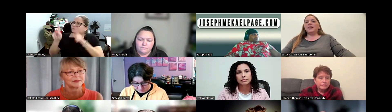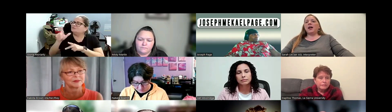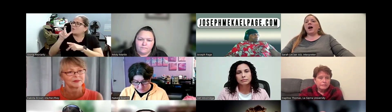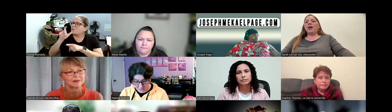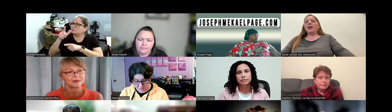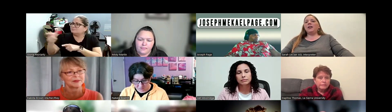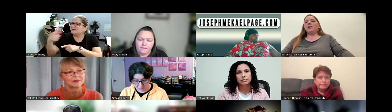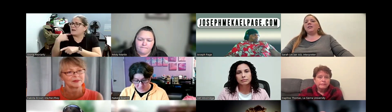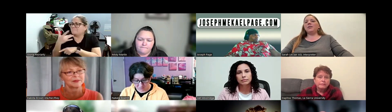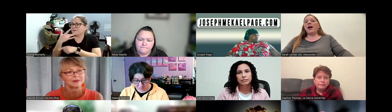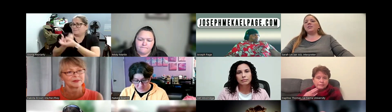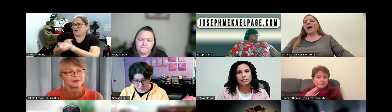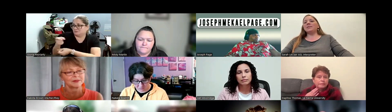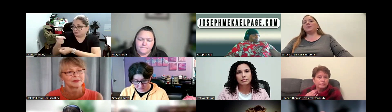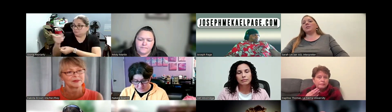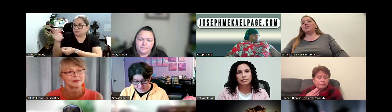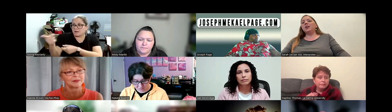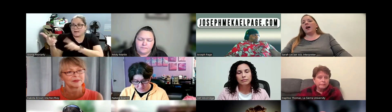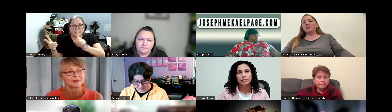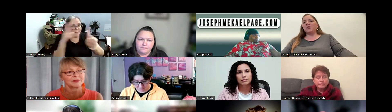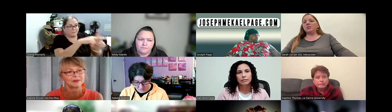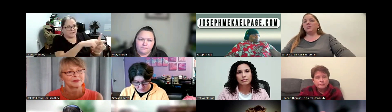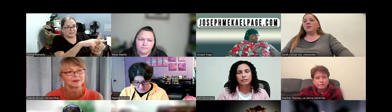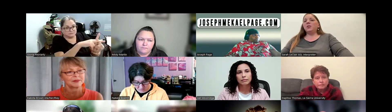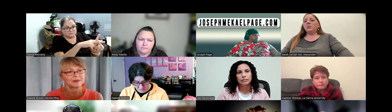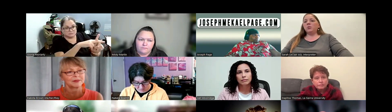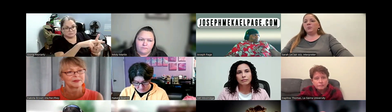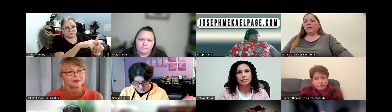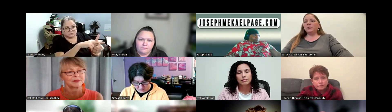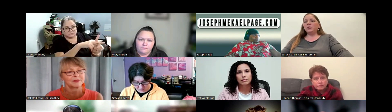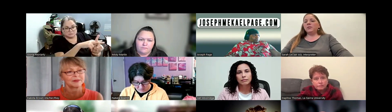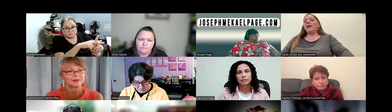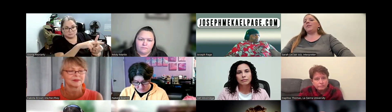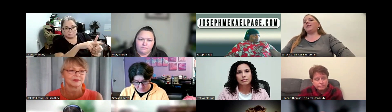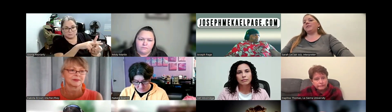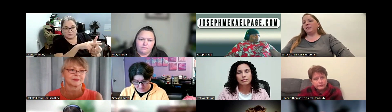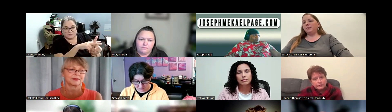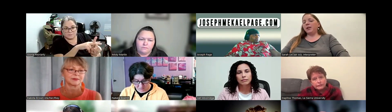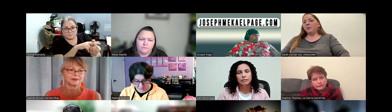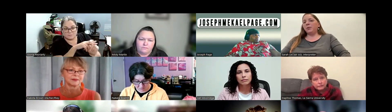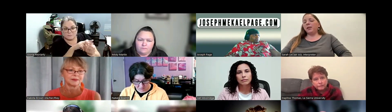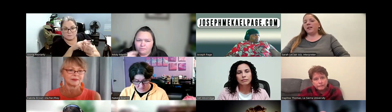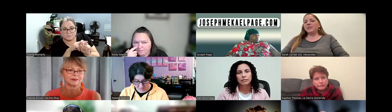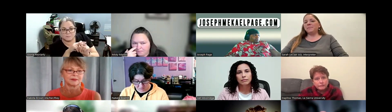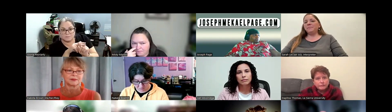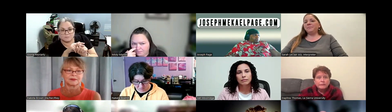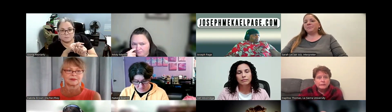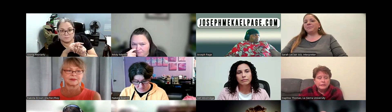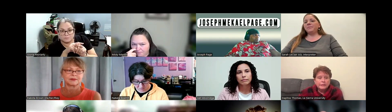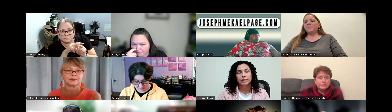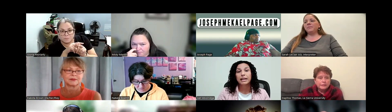let's say that I had to ask someone and say, I trust you. Would you be able to do that? And then the money would apply to